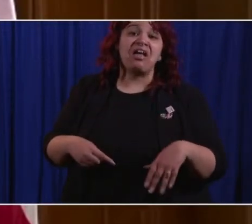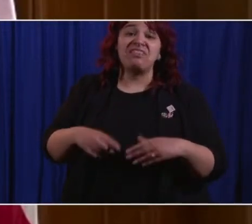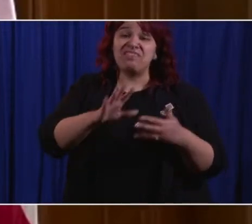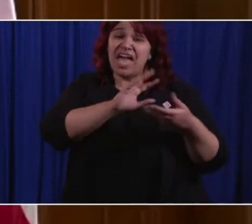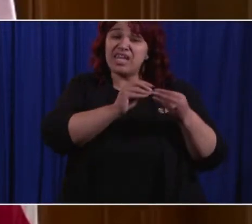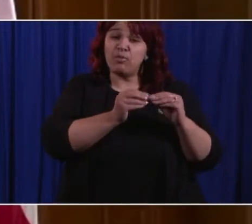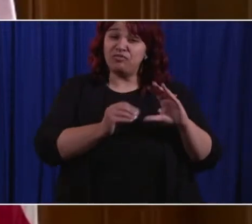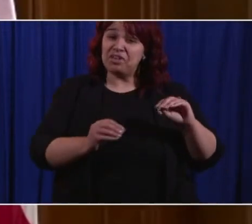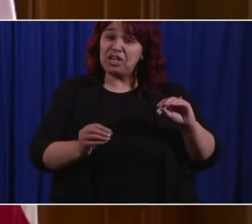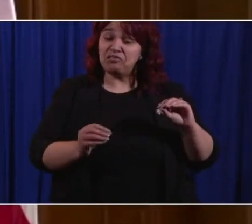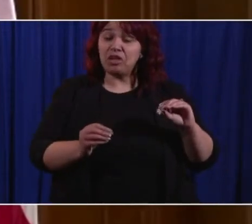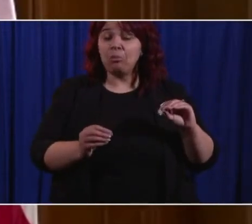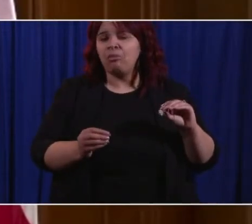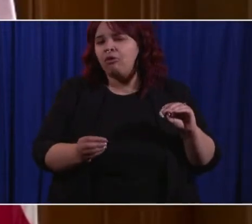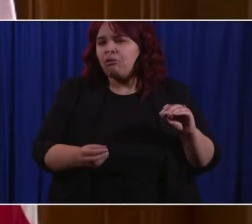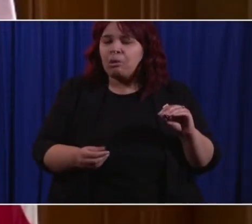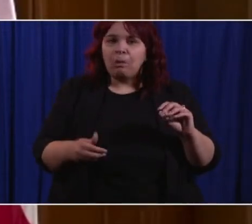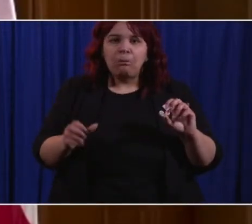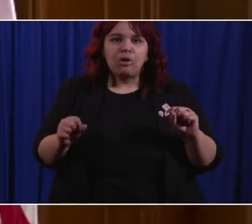But,